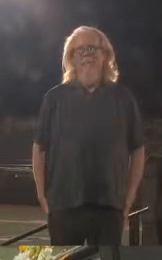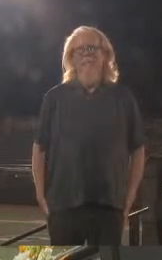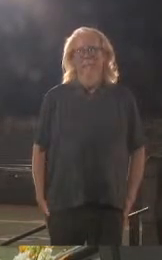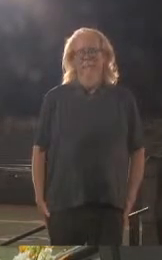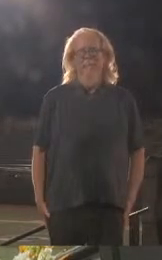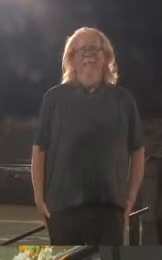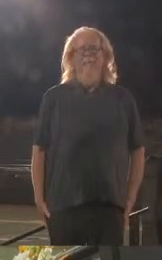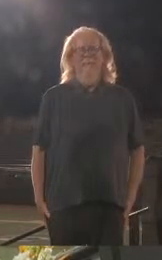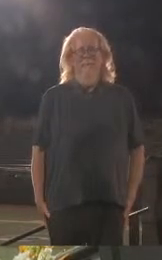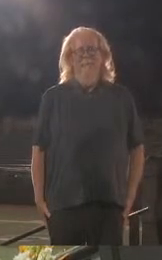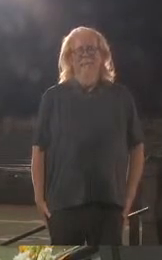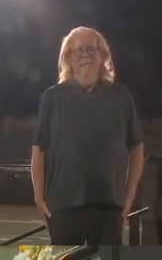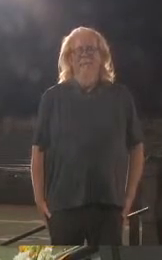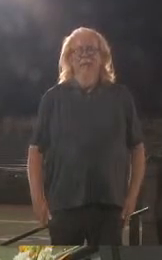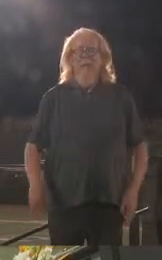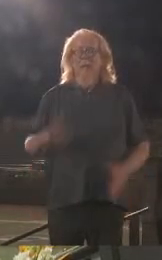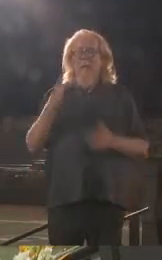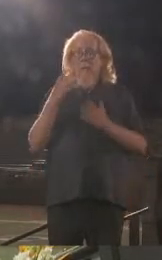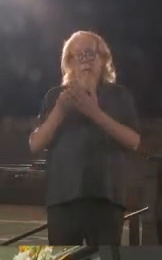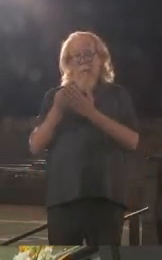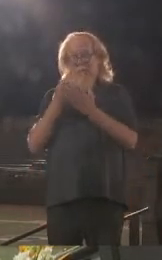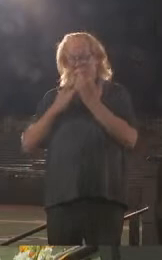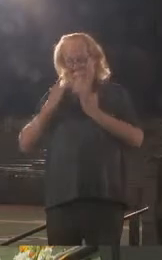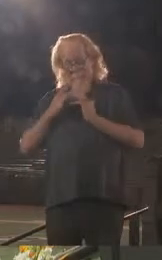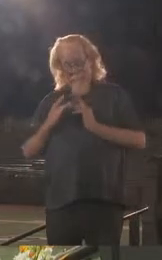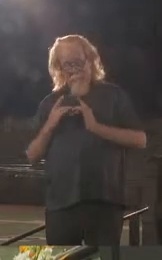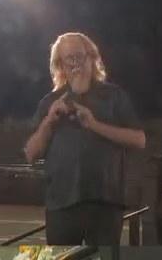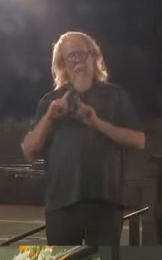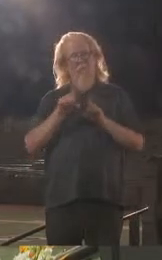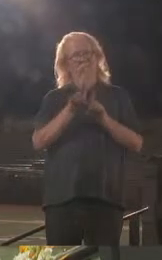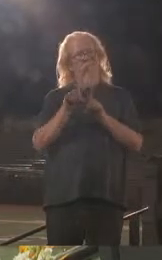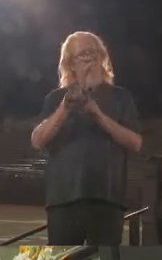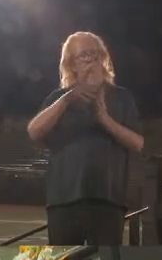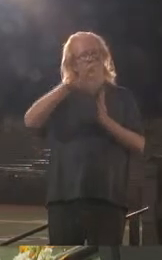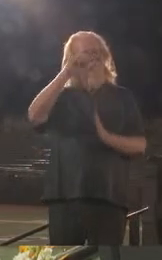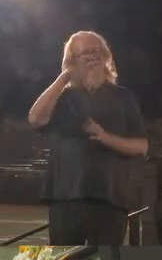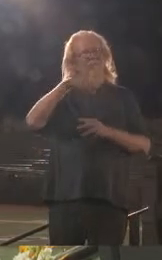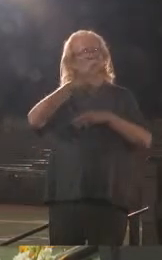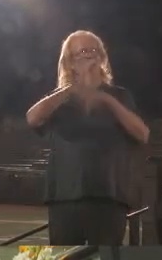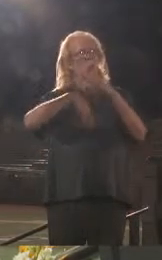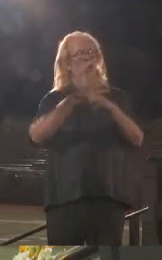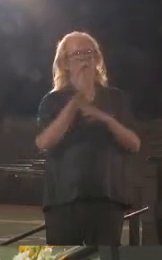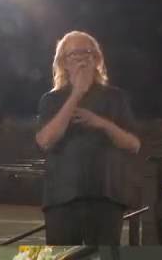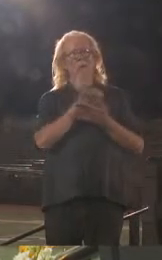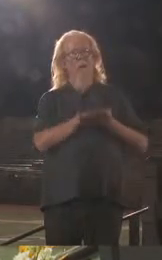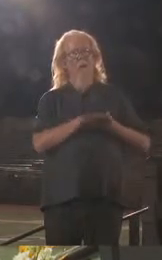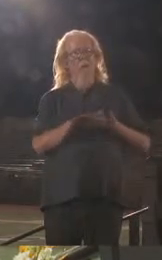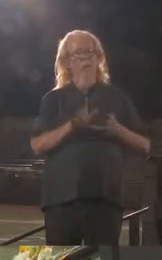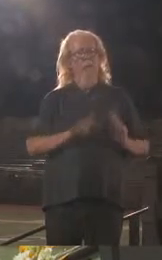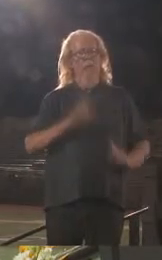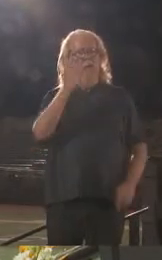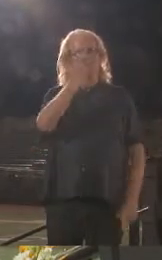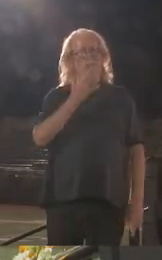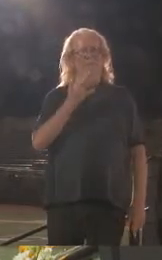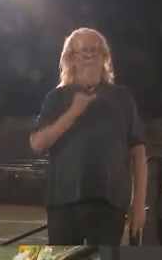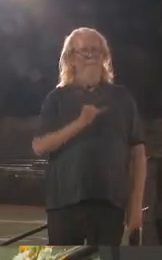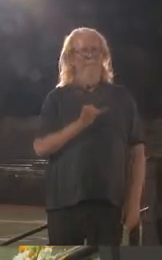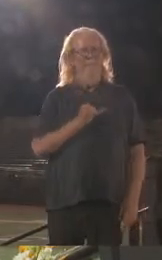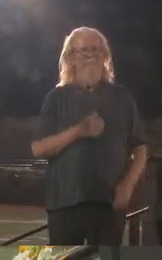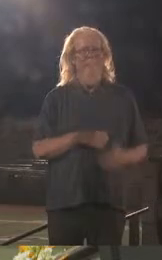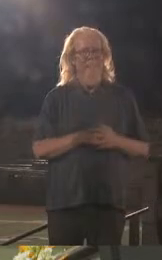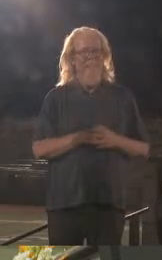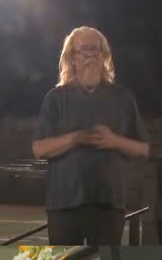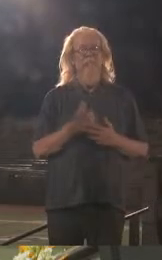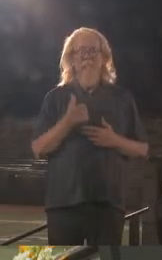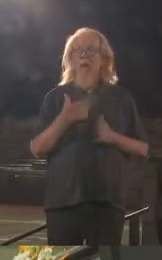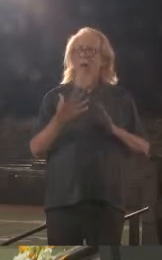On top of our financial struggles, I learned from a very young age that this world was not kind to people who look like me. I've dealt with my fair